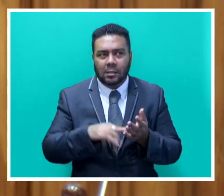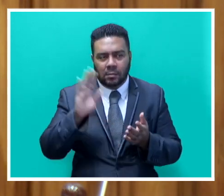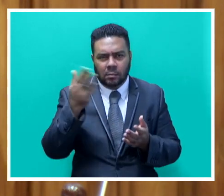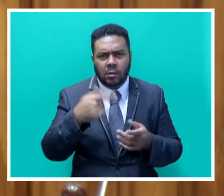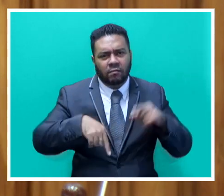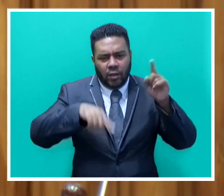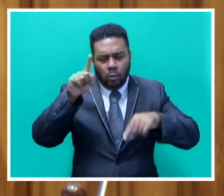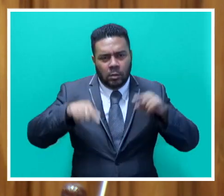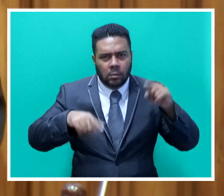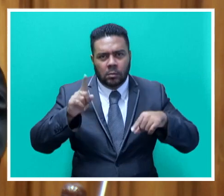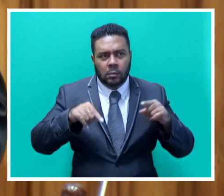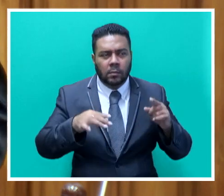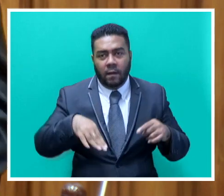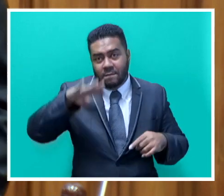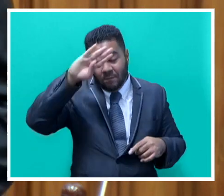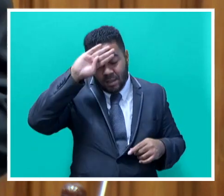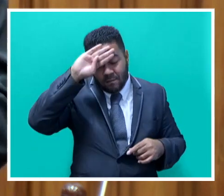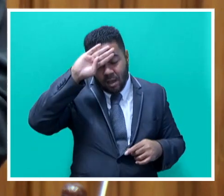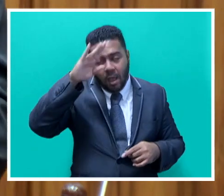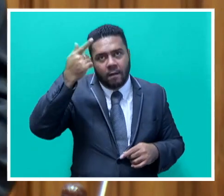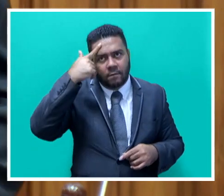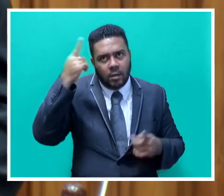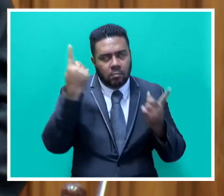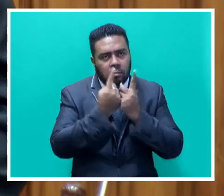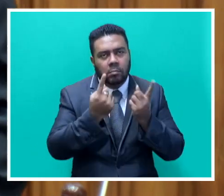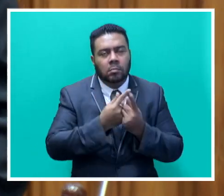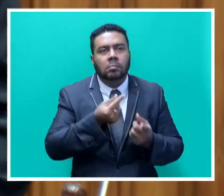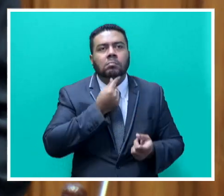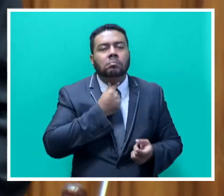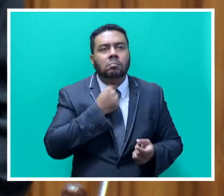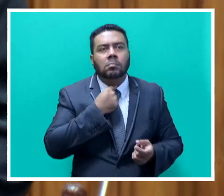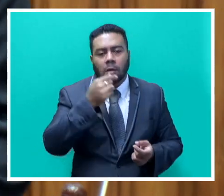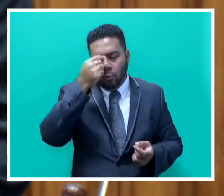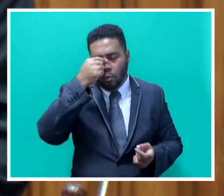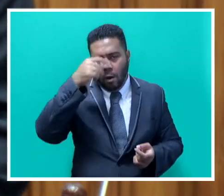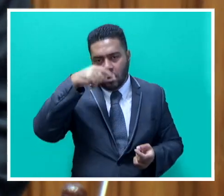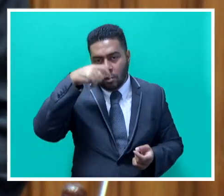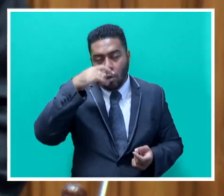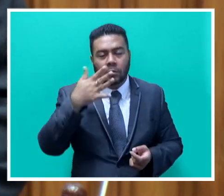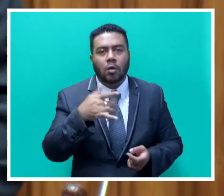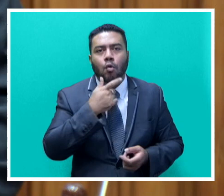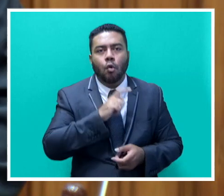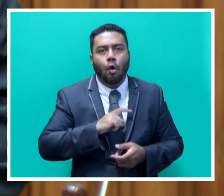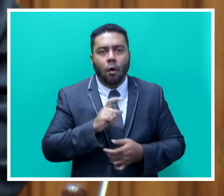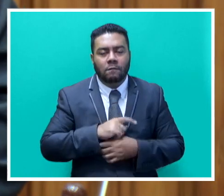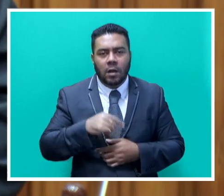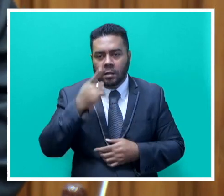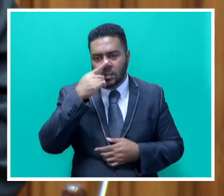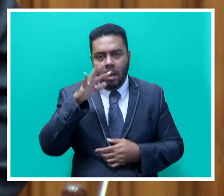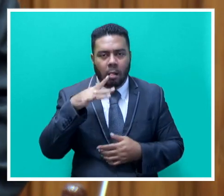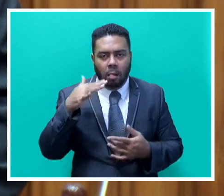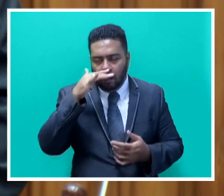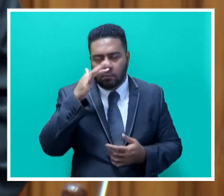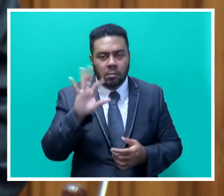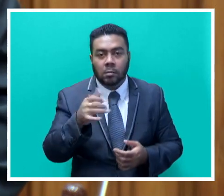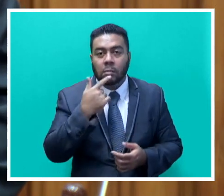varied. Apart from fever, they can also have headache, sore throat, runny nose are more common, while cough and loss of smell are also less